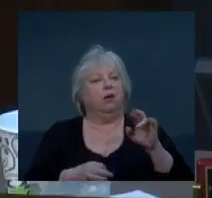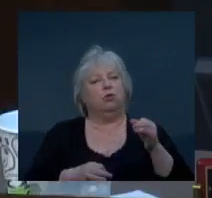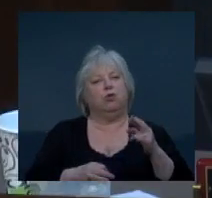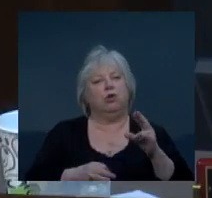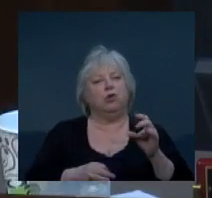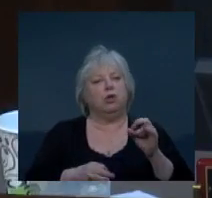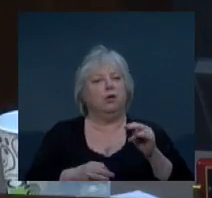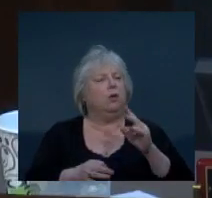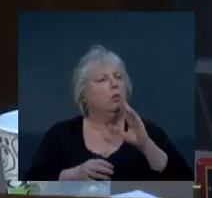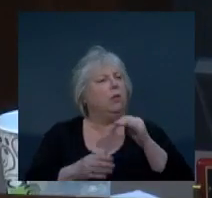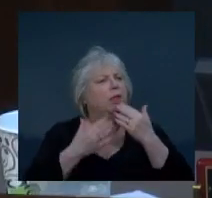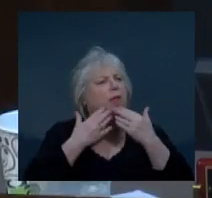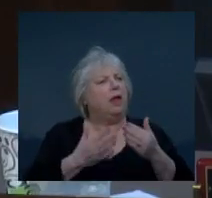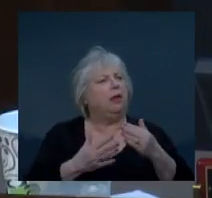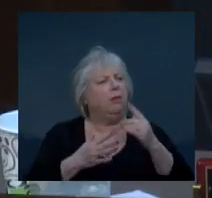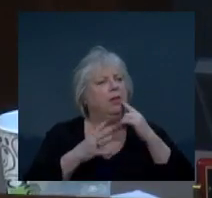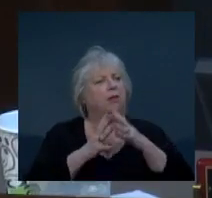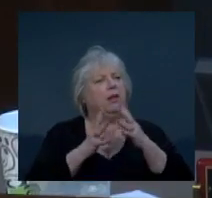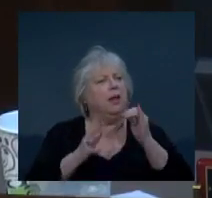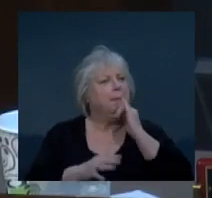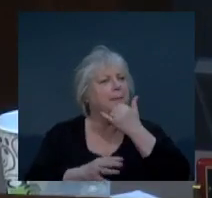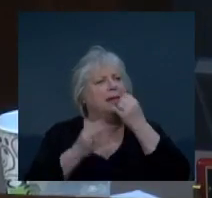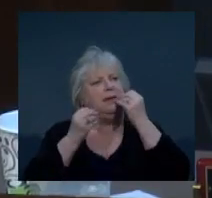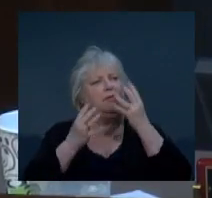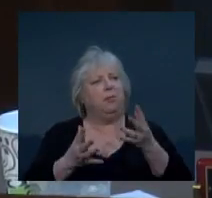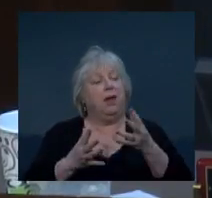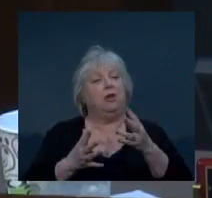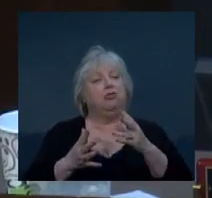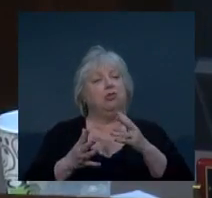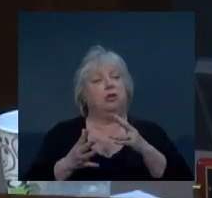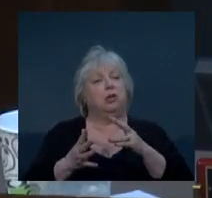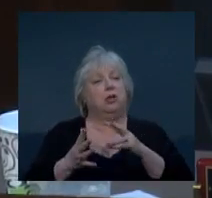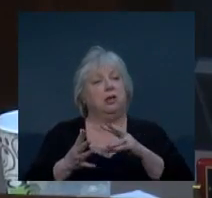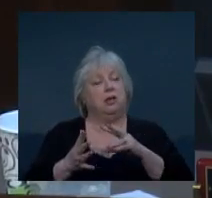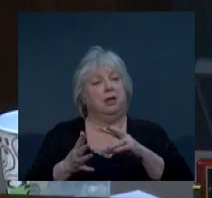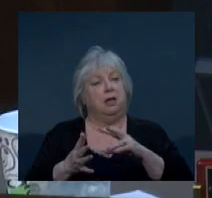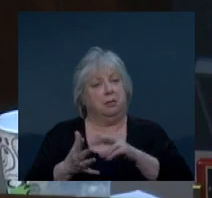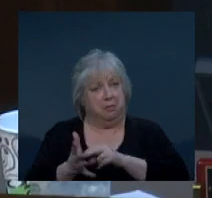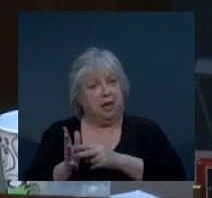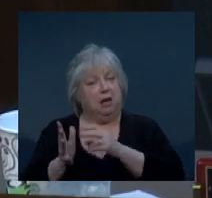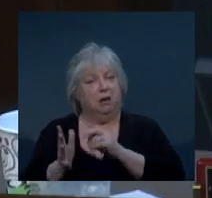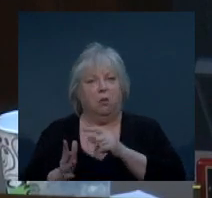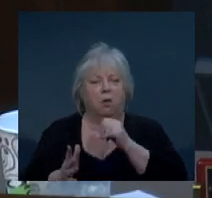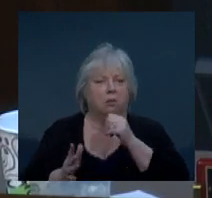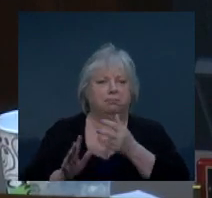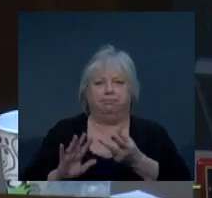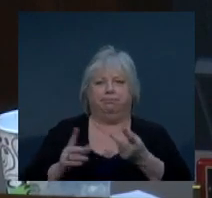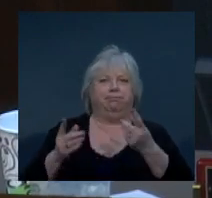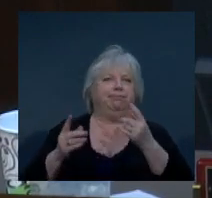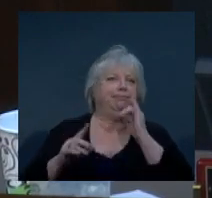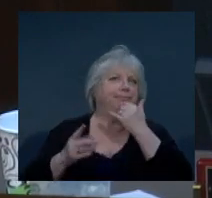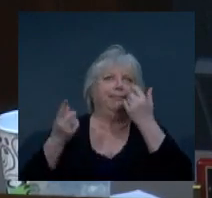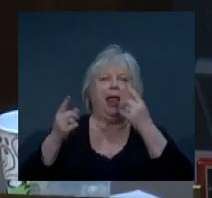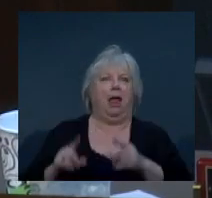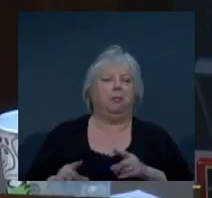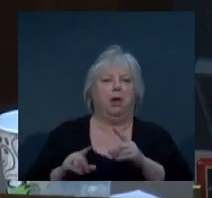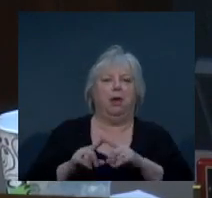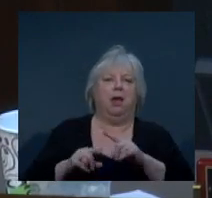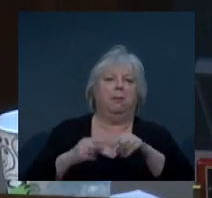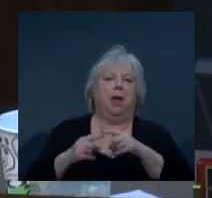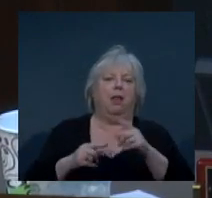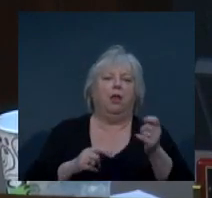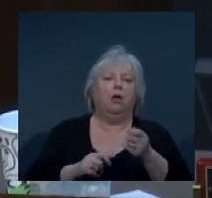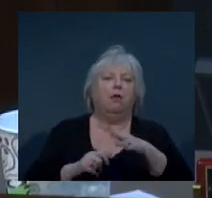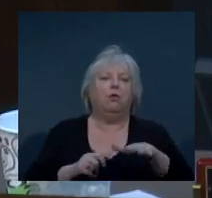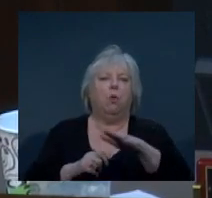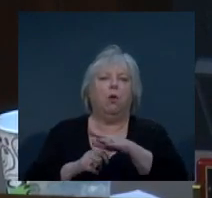that there's a lot of misinformation, intentional or unintentional, that's going on about golf courses and what we're going to do at the